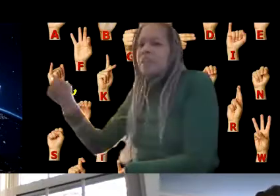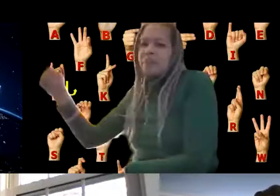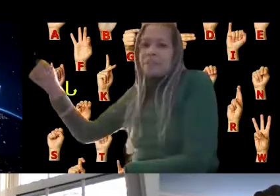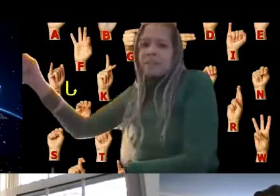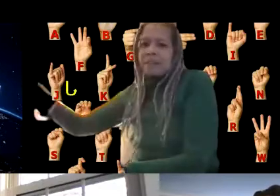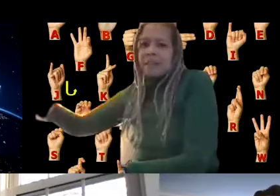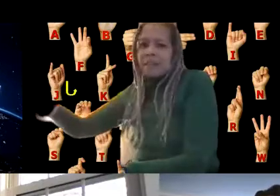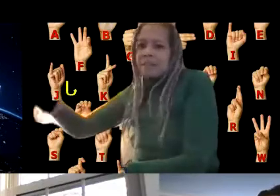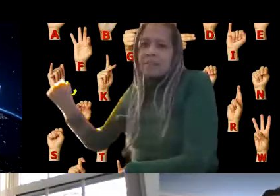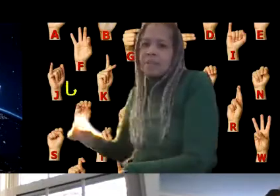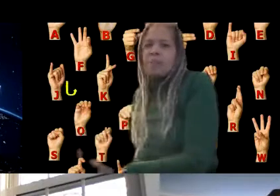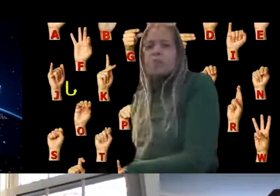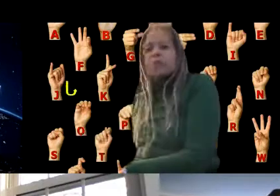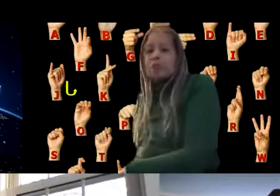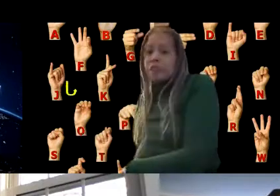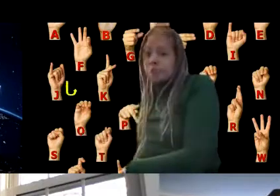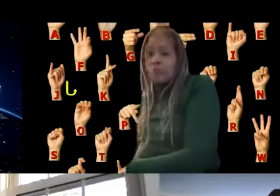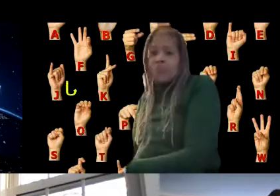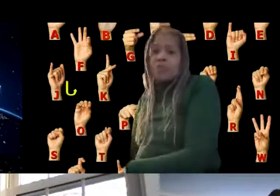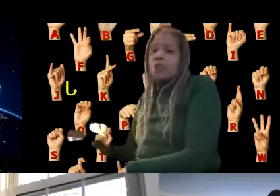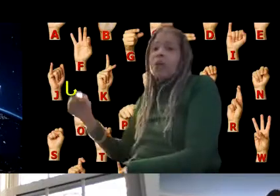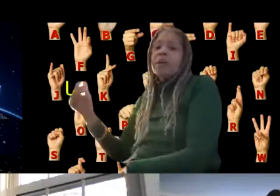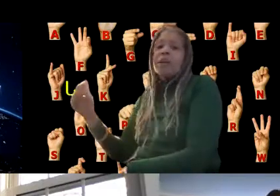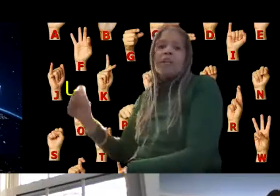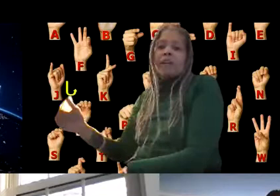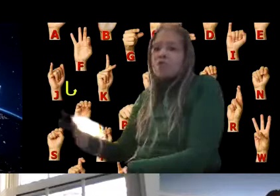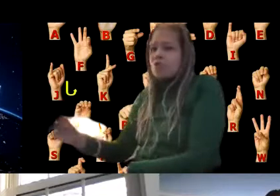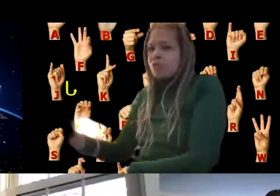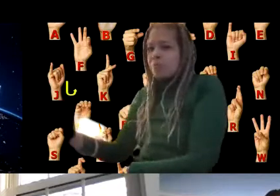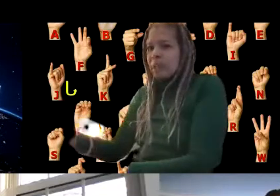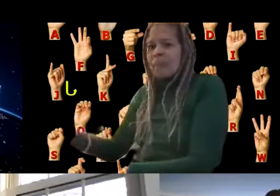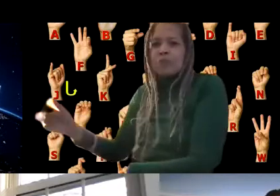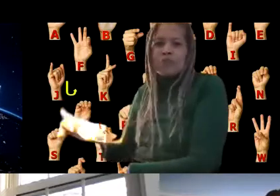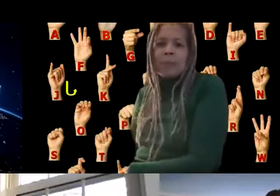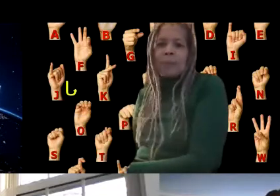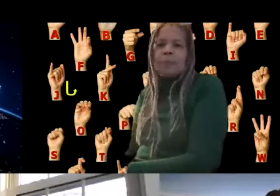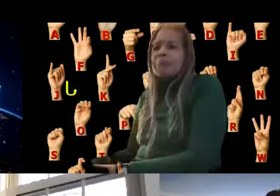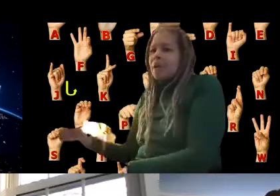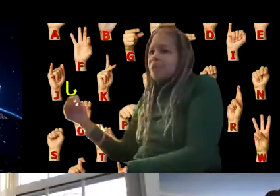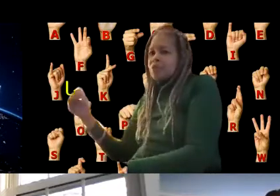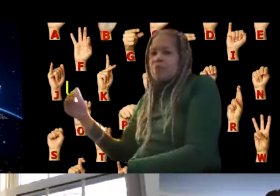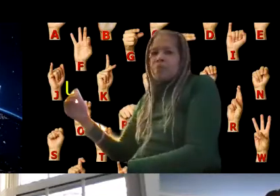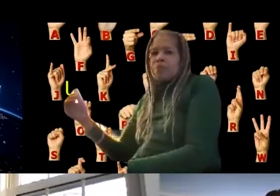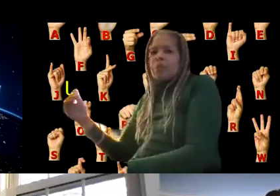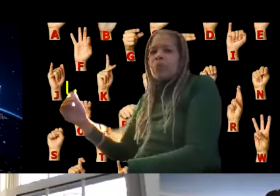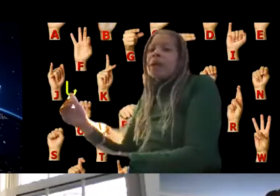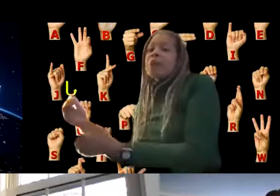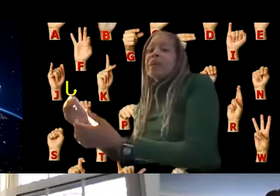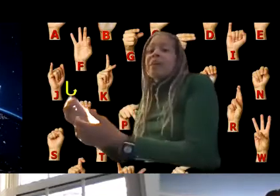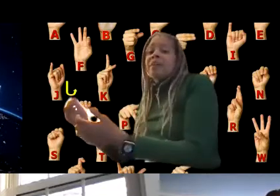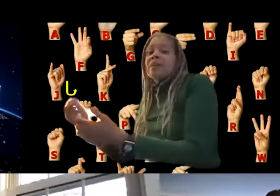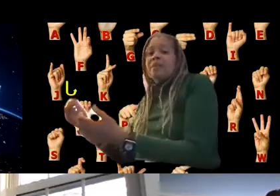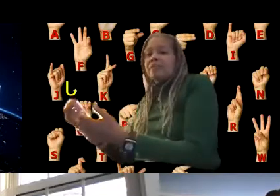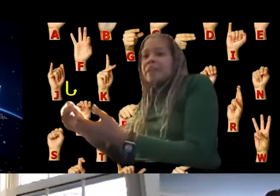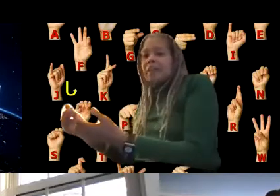work on the other side of that and get to the place where you are comfortable with it. So, and I would just use Black, for example. I mean, so the way